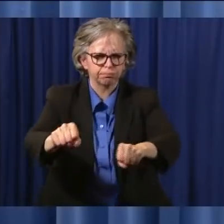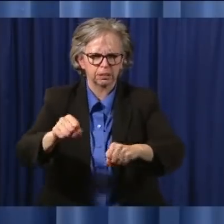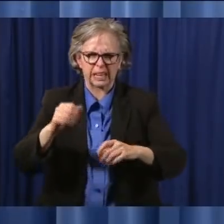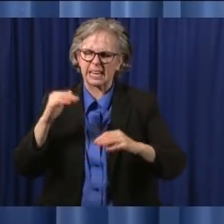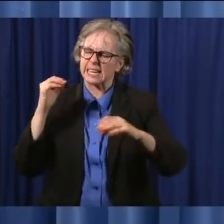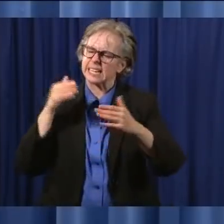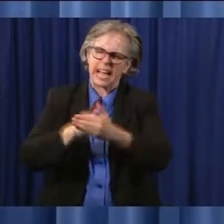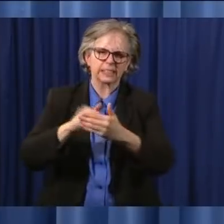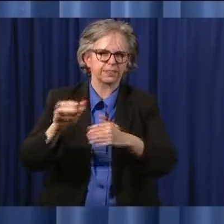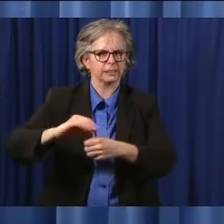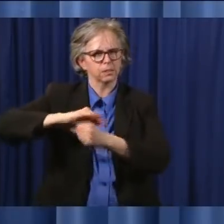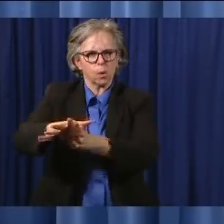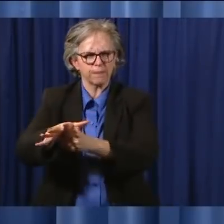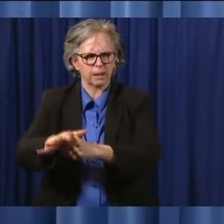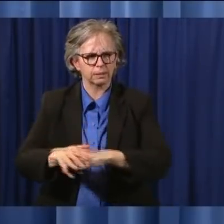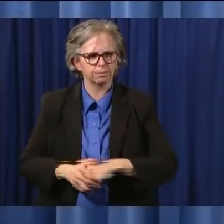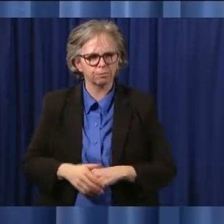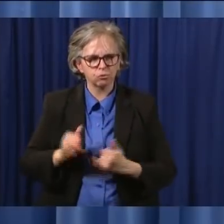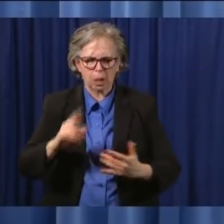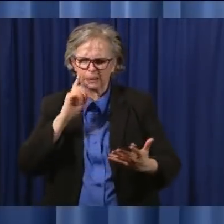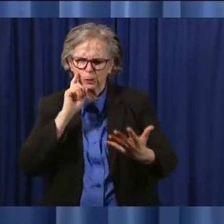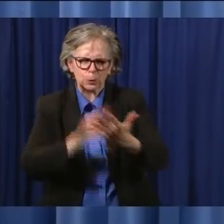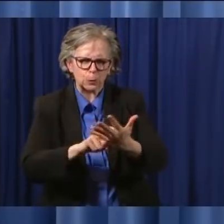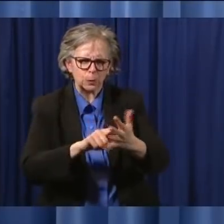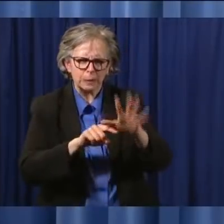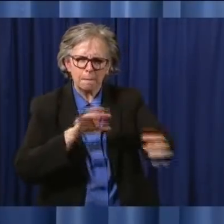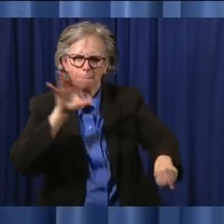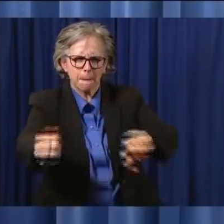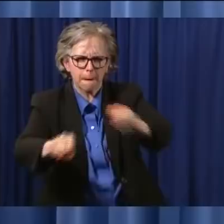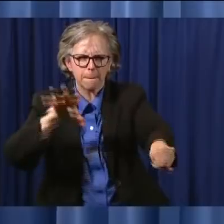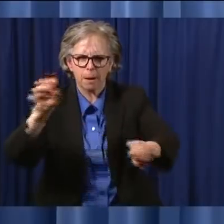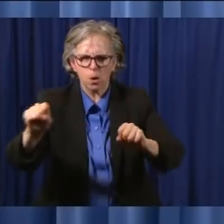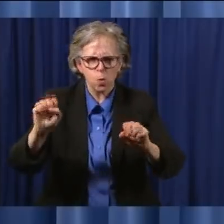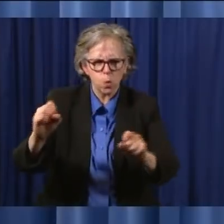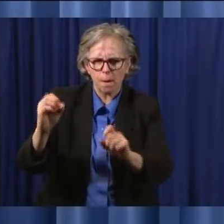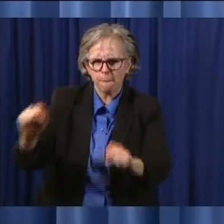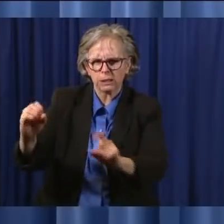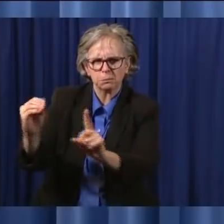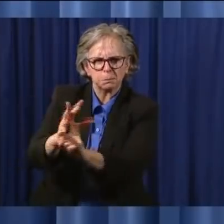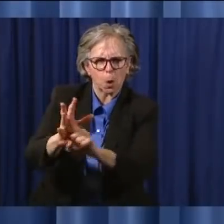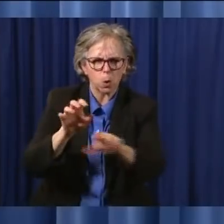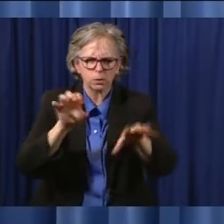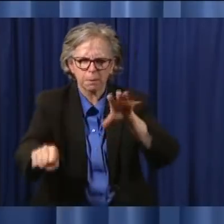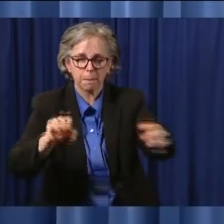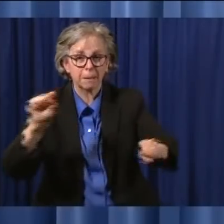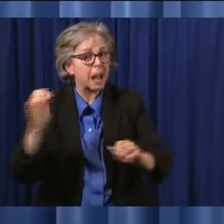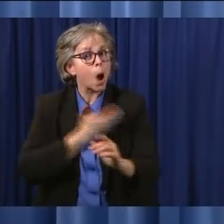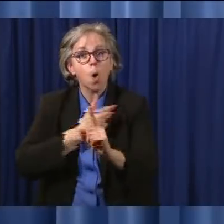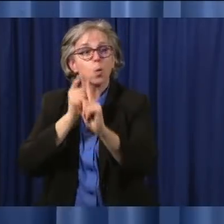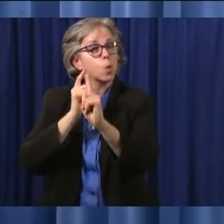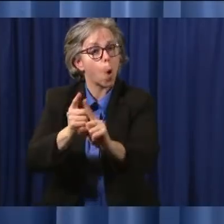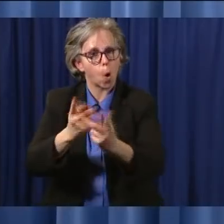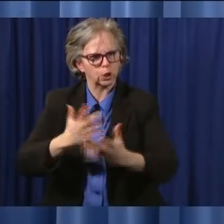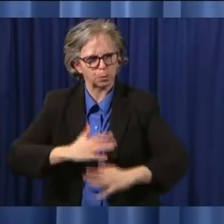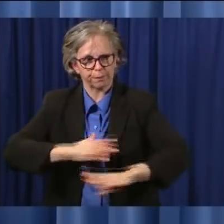potentially exposed to the virus, to better allow us to disrupt the chain of additional infections.